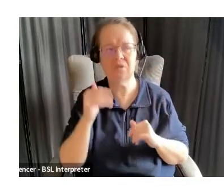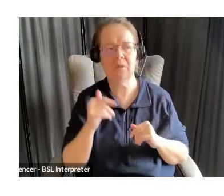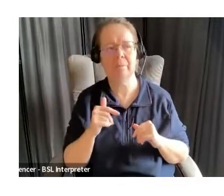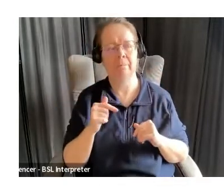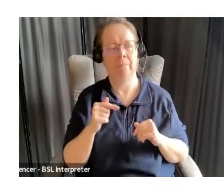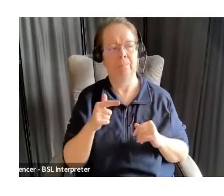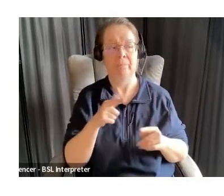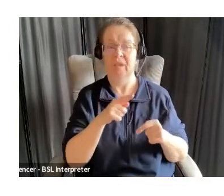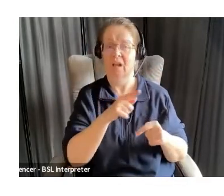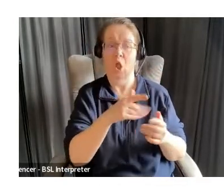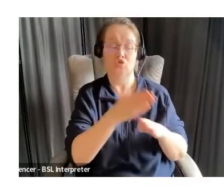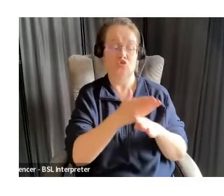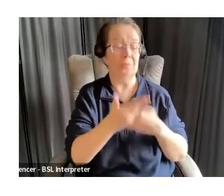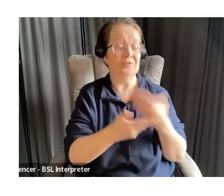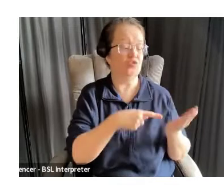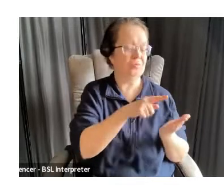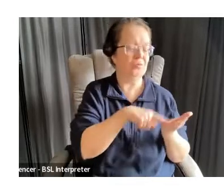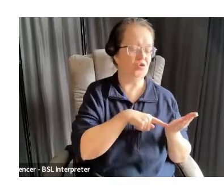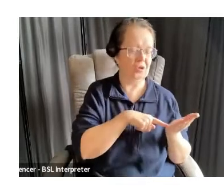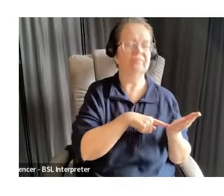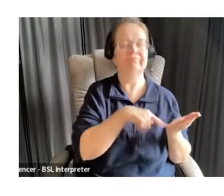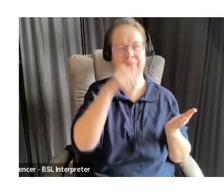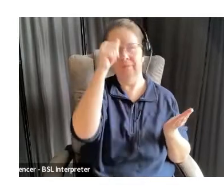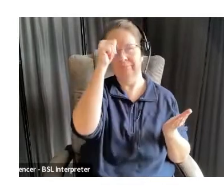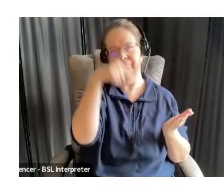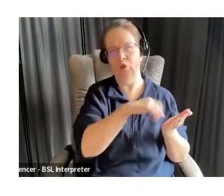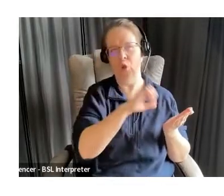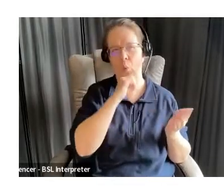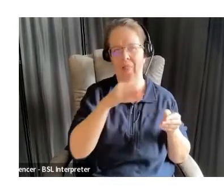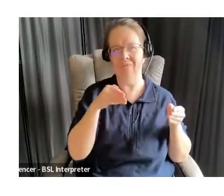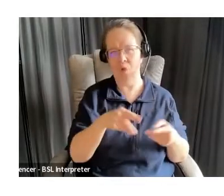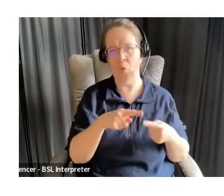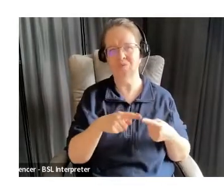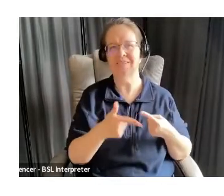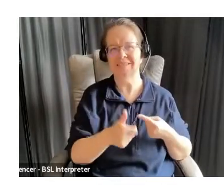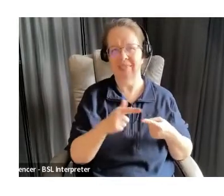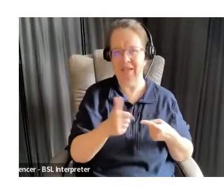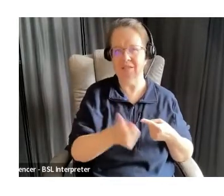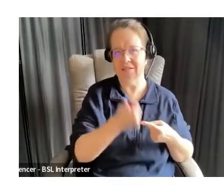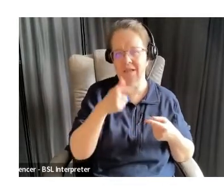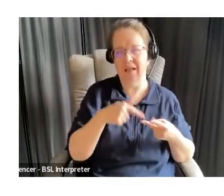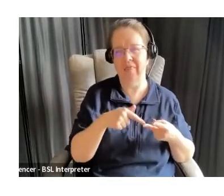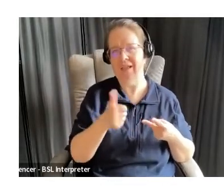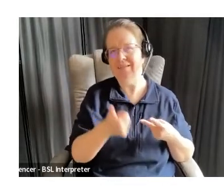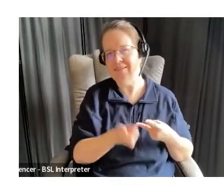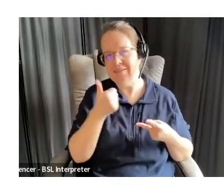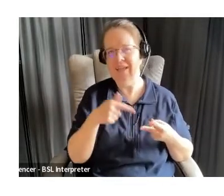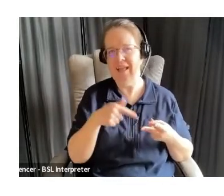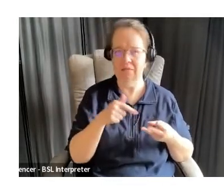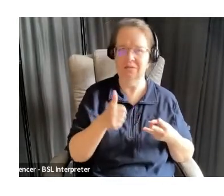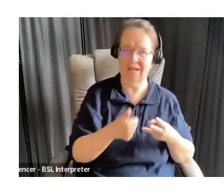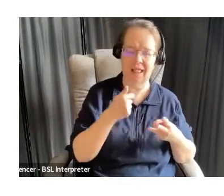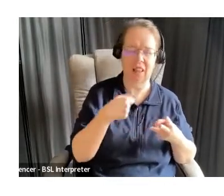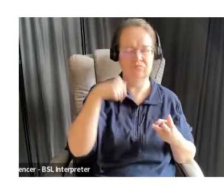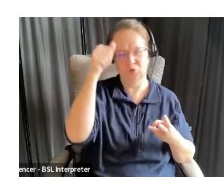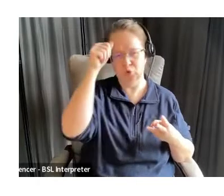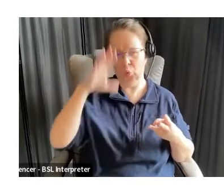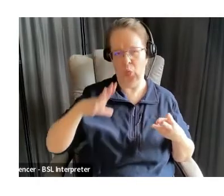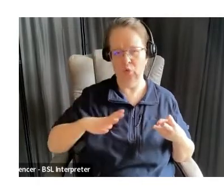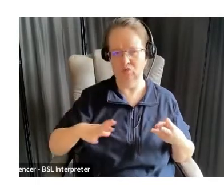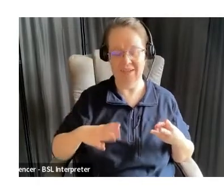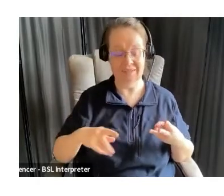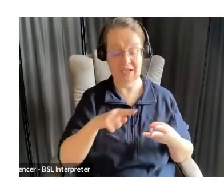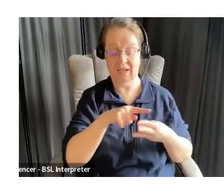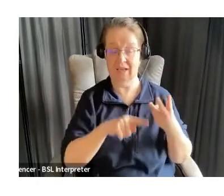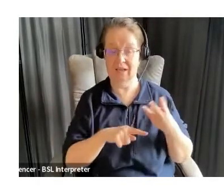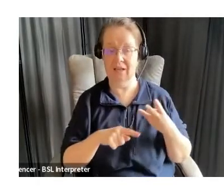clear because of the job description. We know that they're going to focus on those skills that they've referenced in the job description. But rather than giving